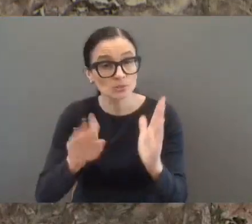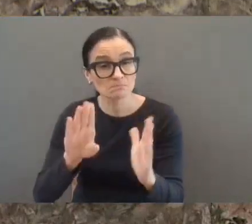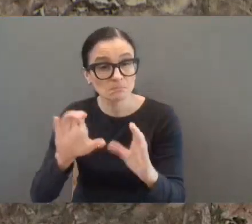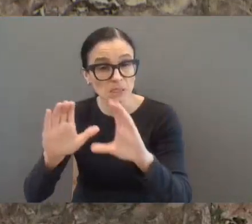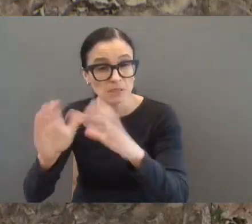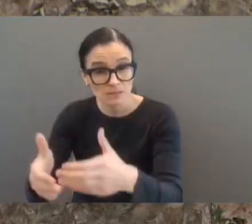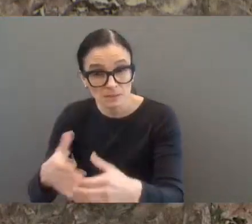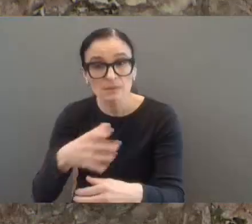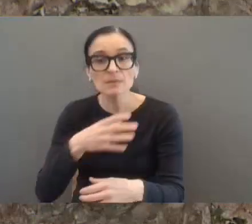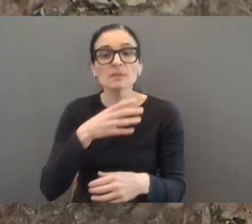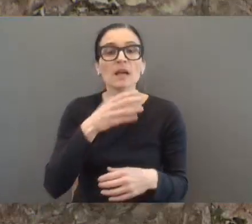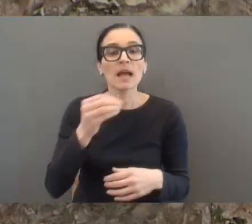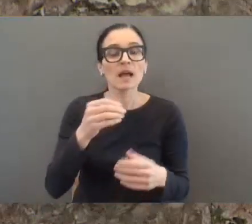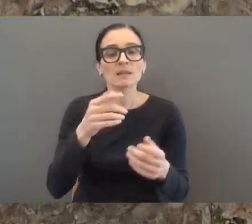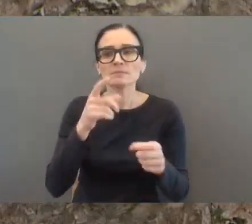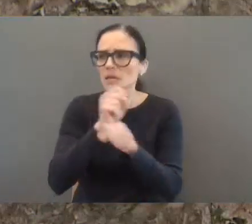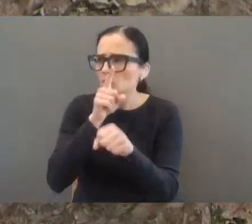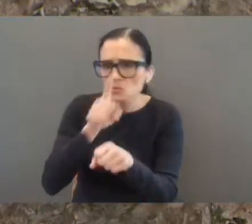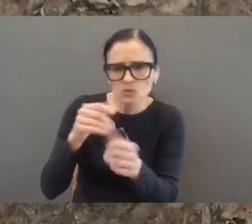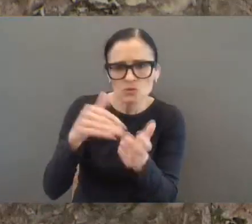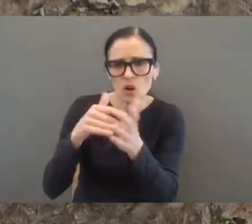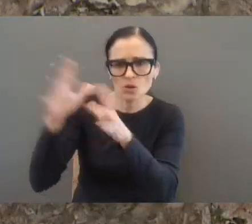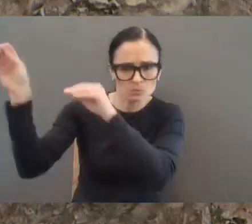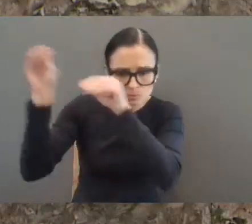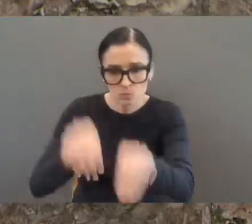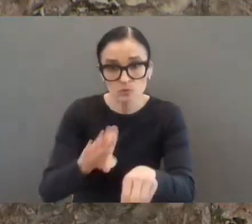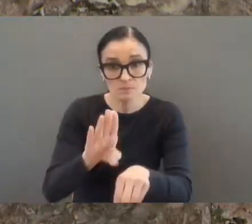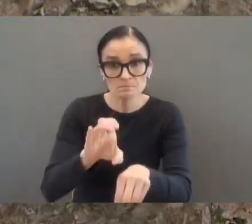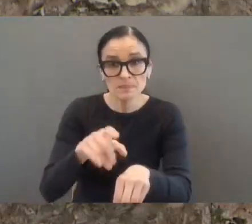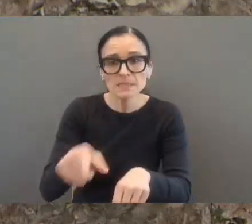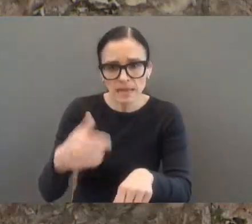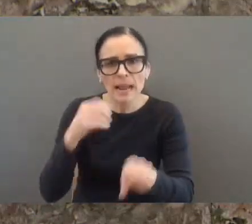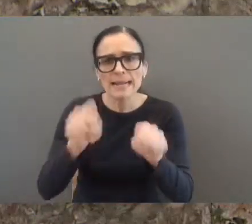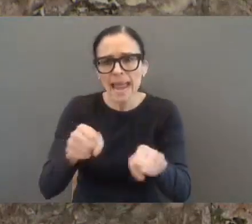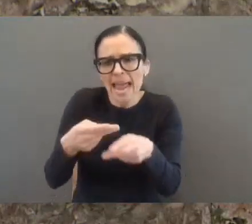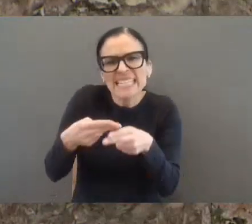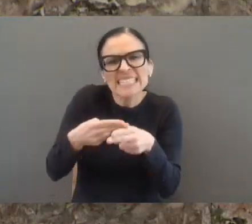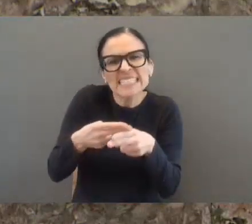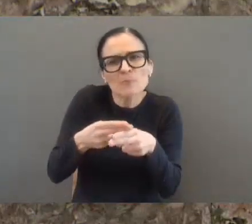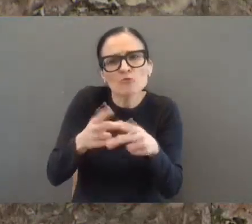temporary licensure immediately, and that doctors